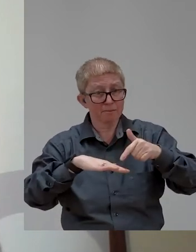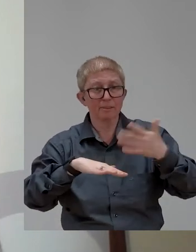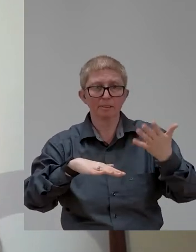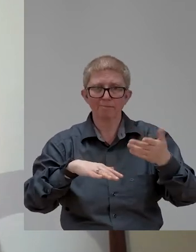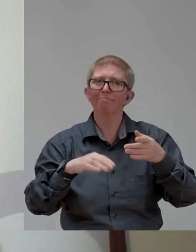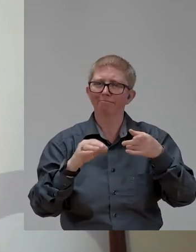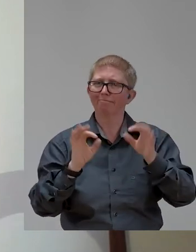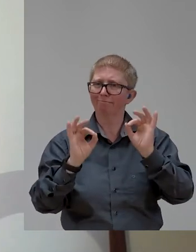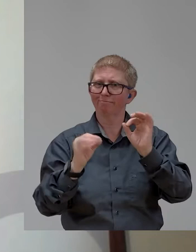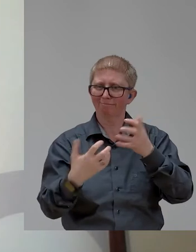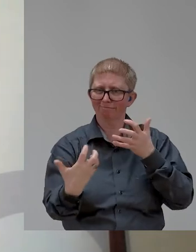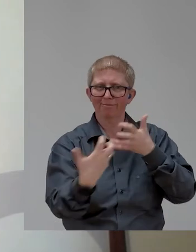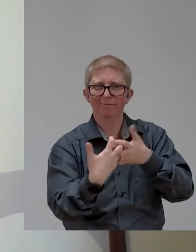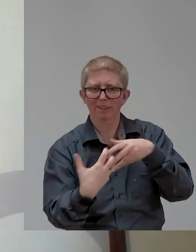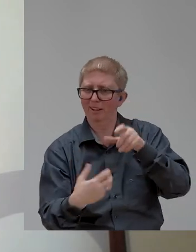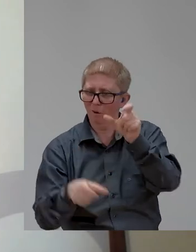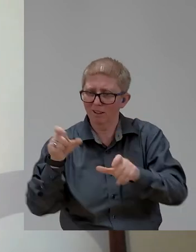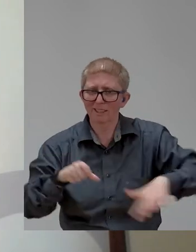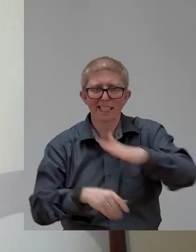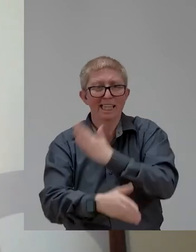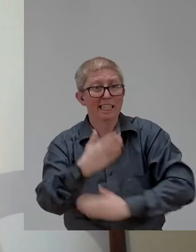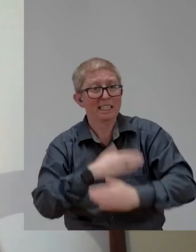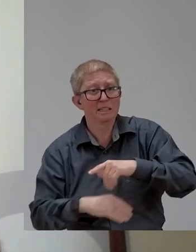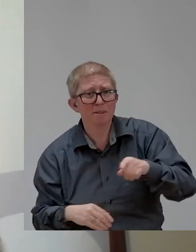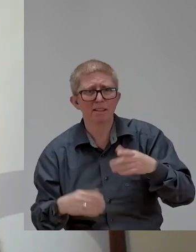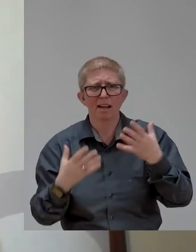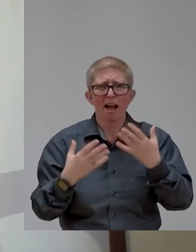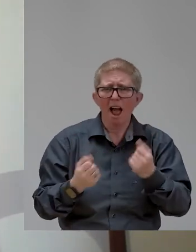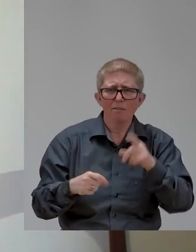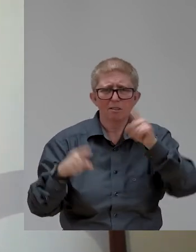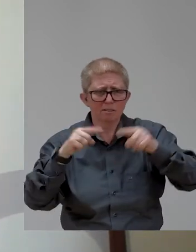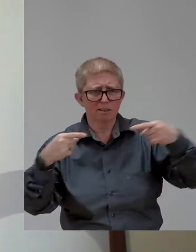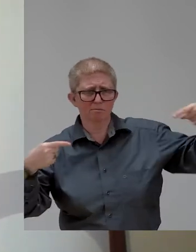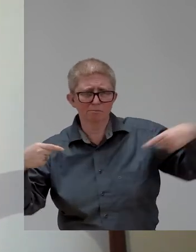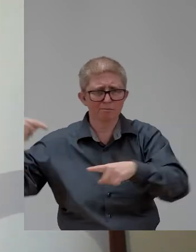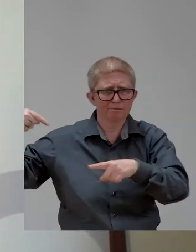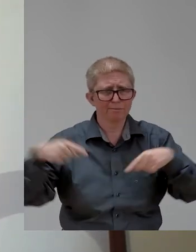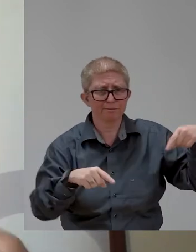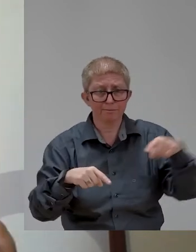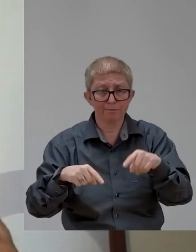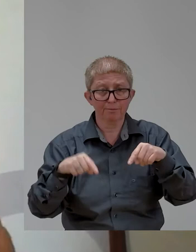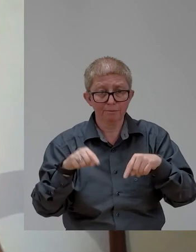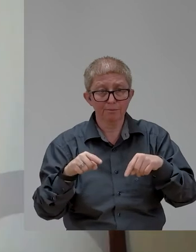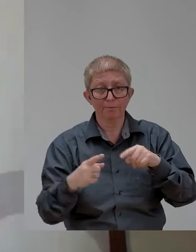Through our collaborative approach, Egalité will be replicating this online recruitment platform